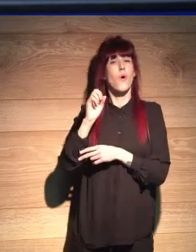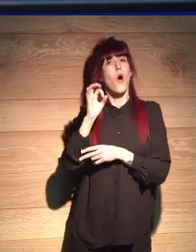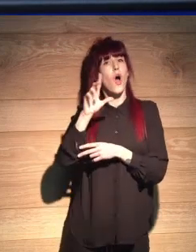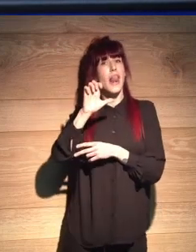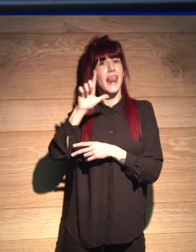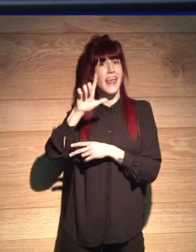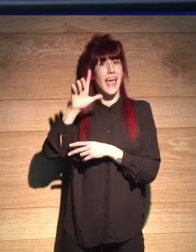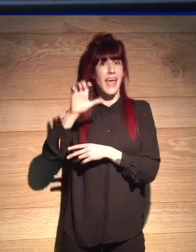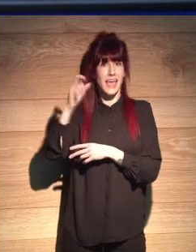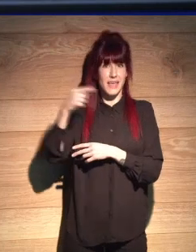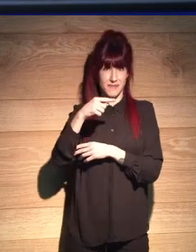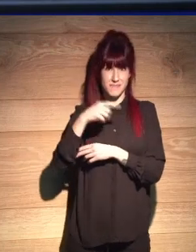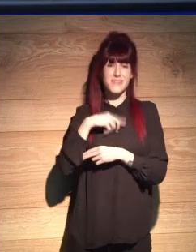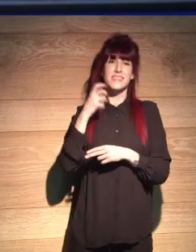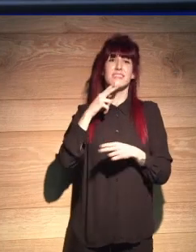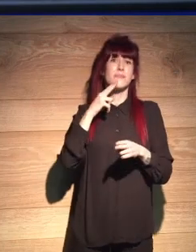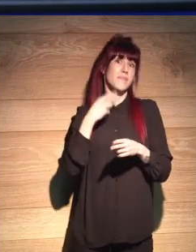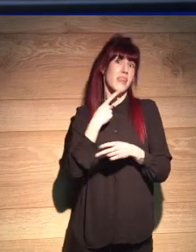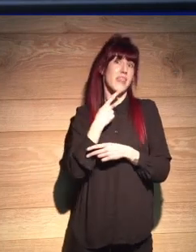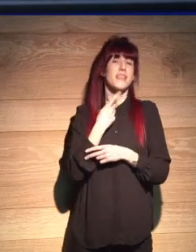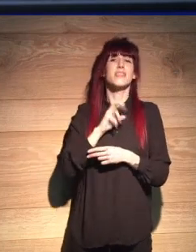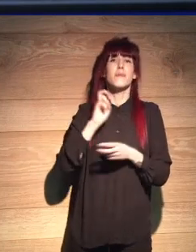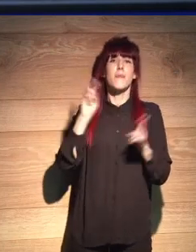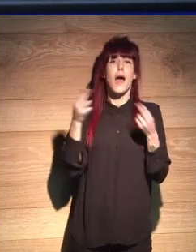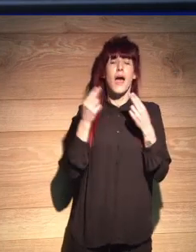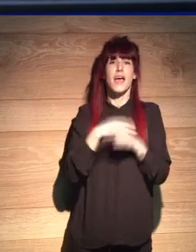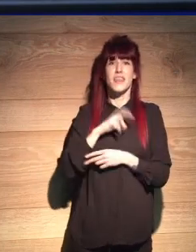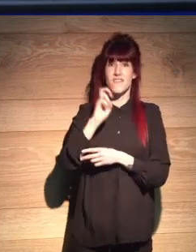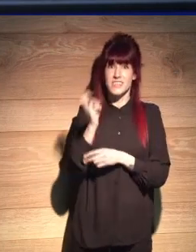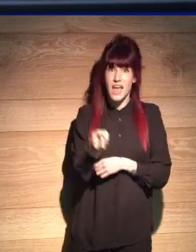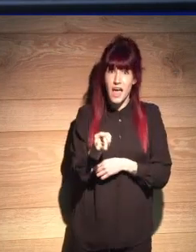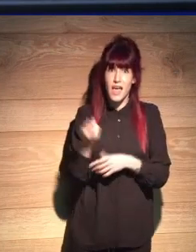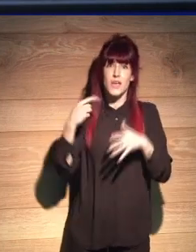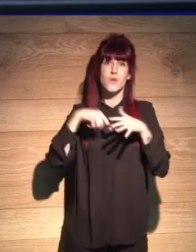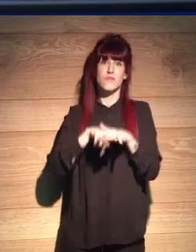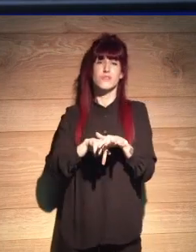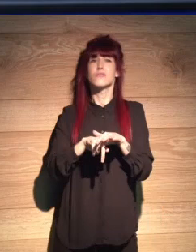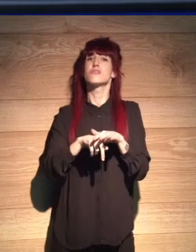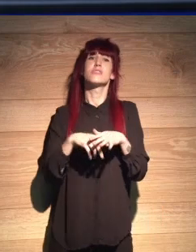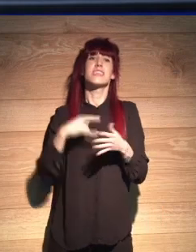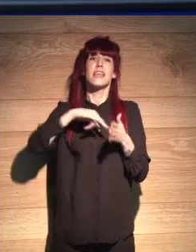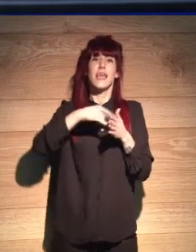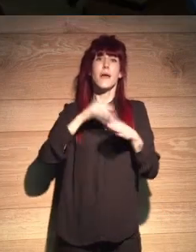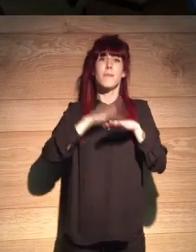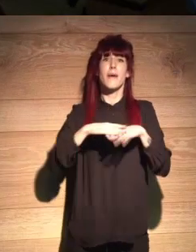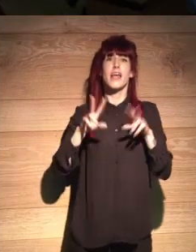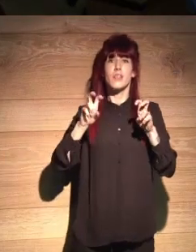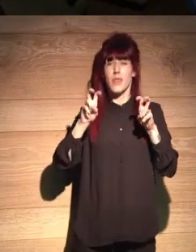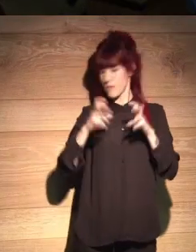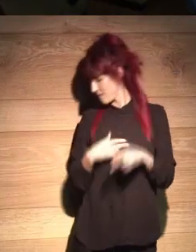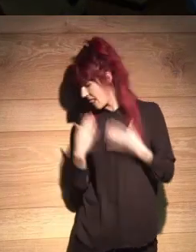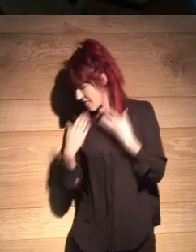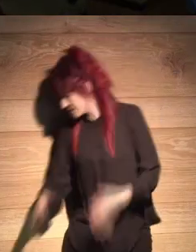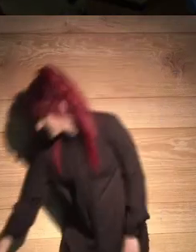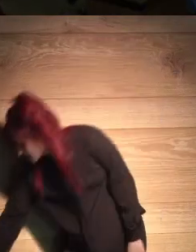Bergdahl. He's going to speak about diversity, inclusion, and its relation with the strategy for the innovation. Thank